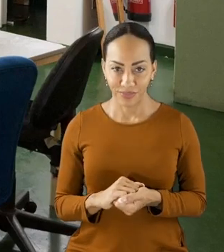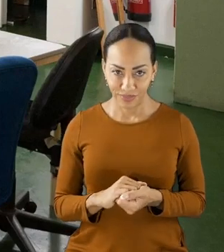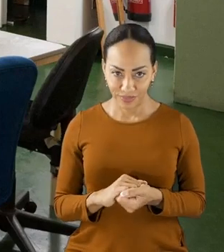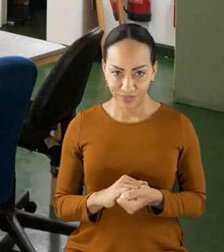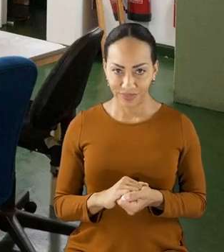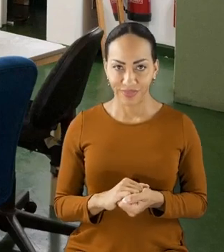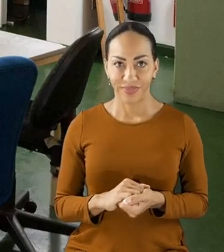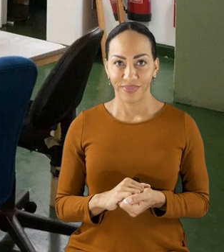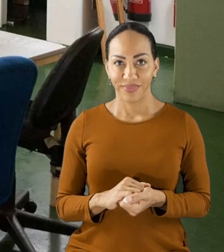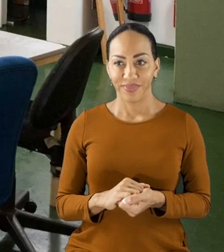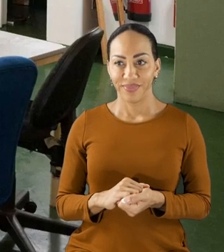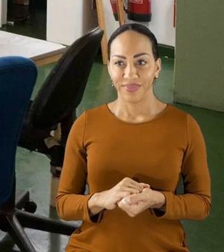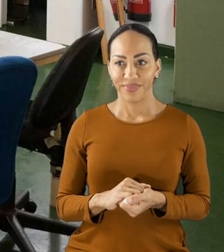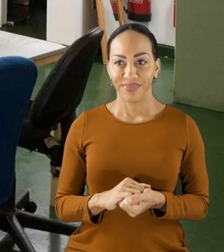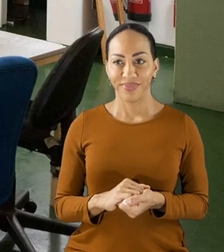meeting.